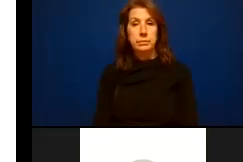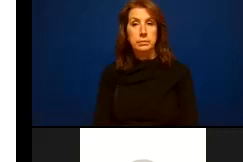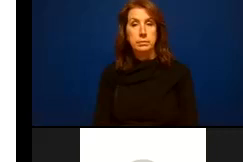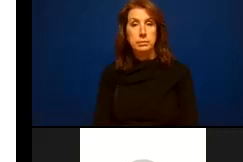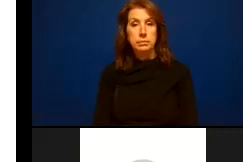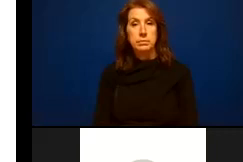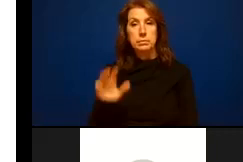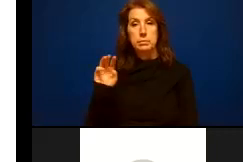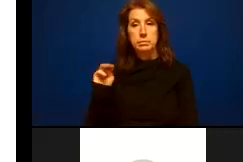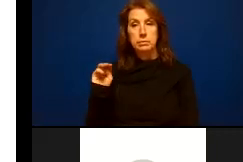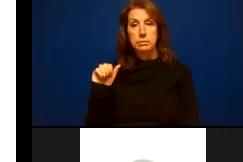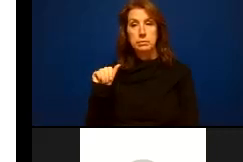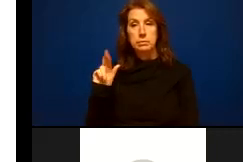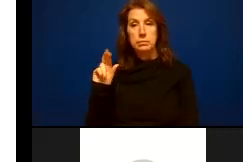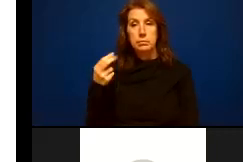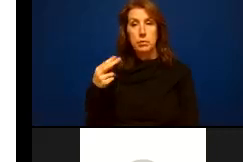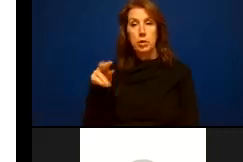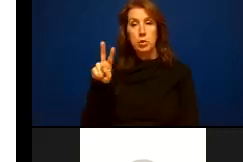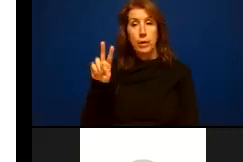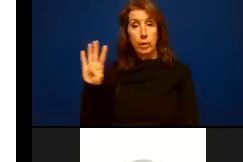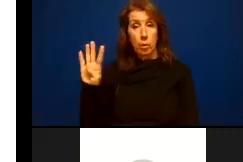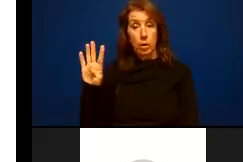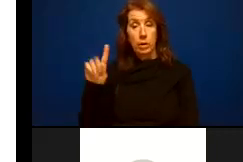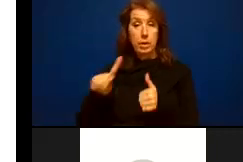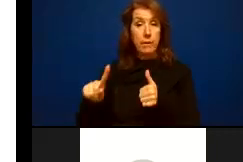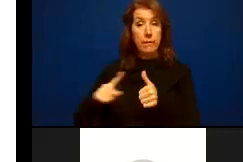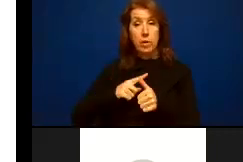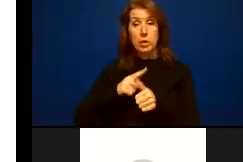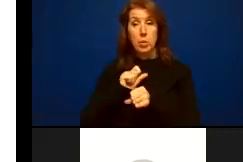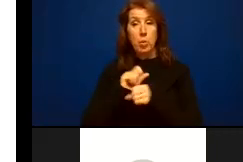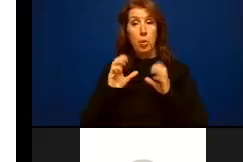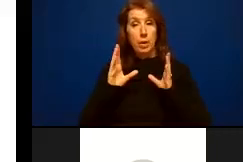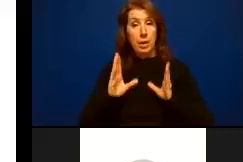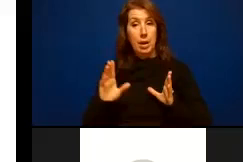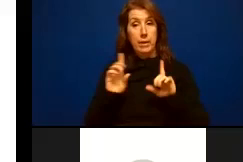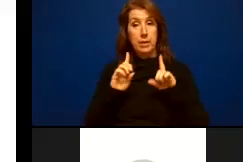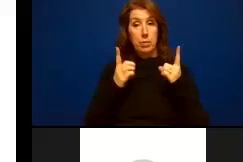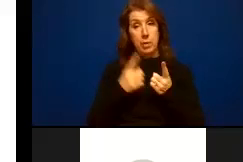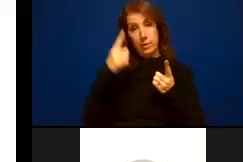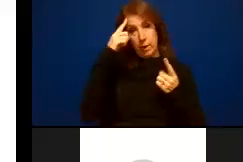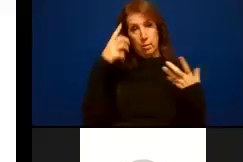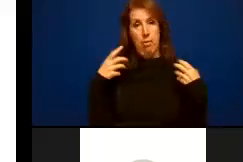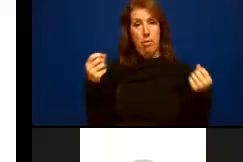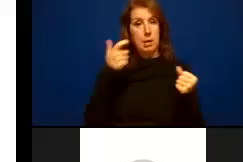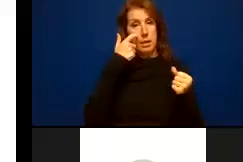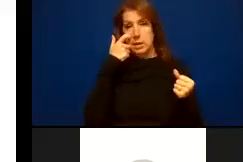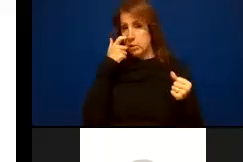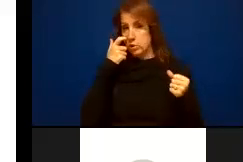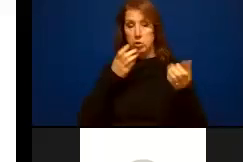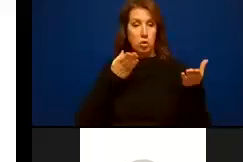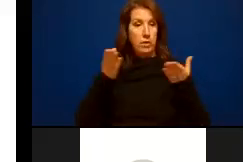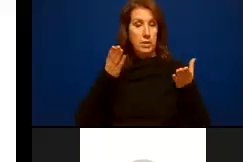On March 24th, the first employee of the Department of Mental Health and Addiction Services tested positive.